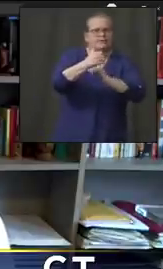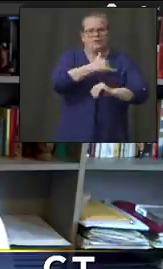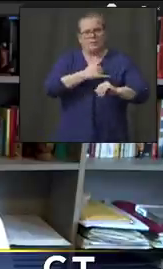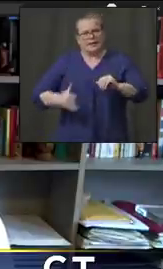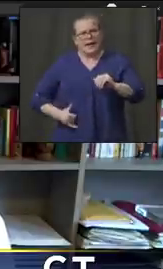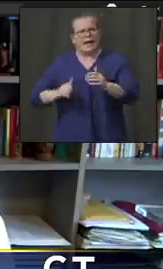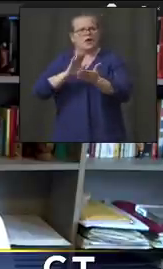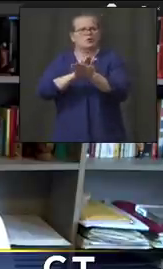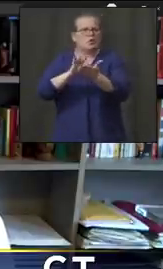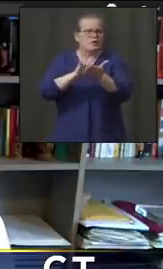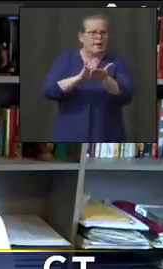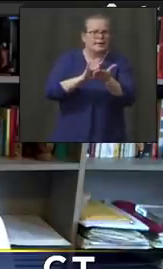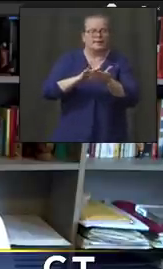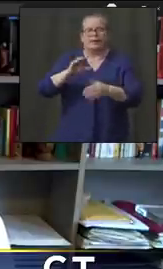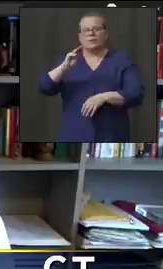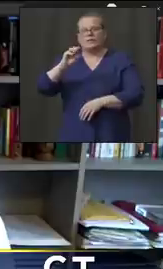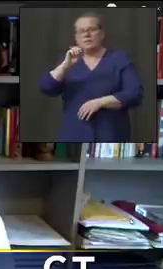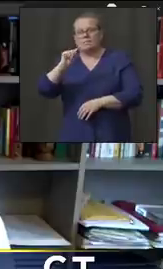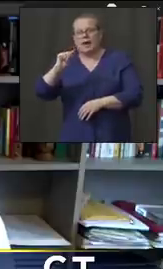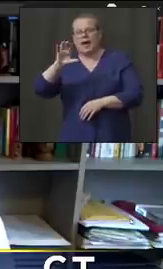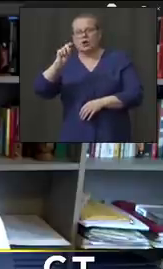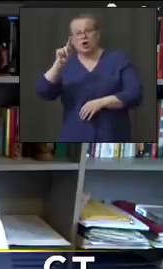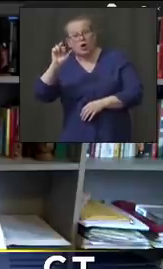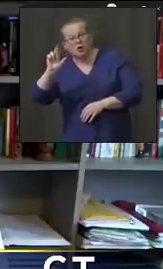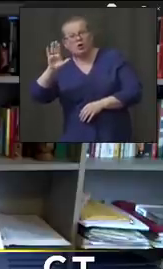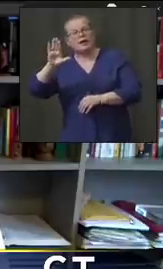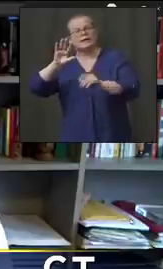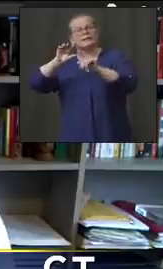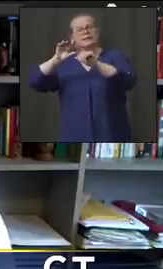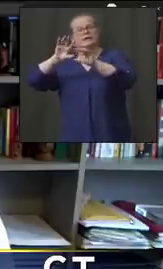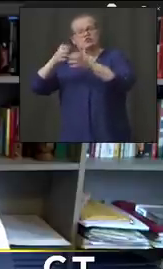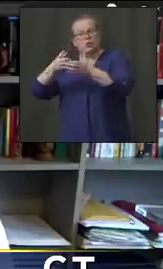Carter and his team at the Department of Public Health.